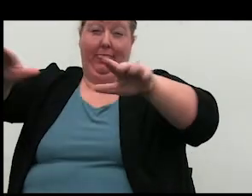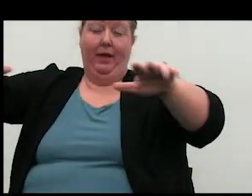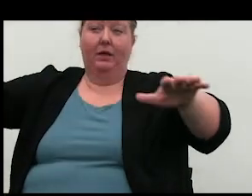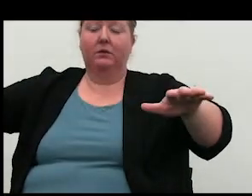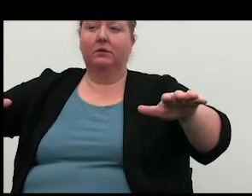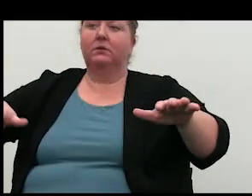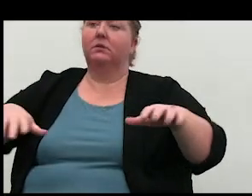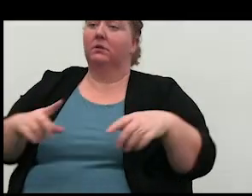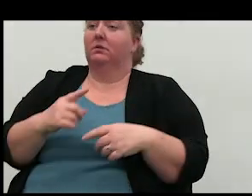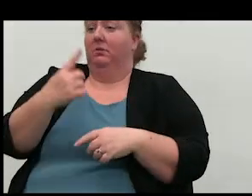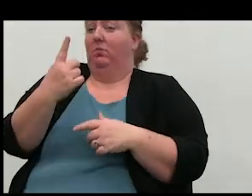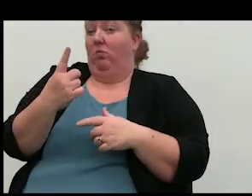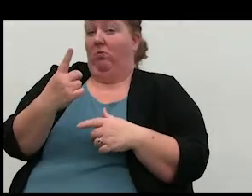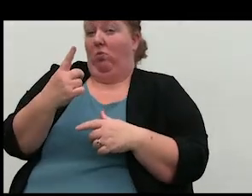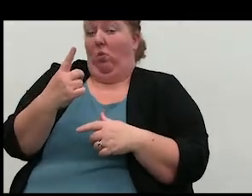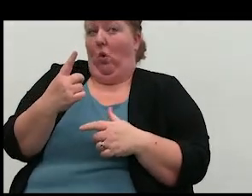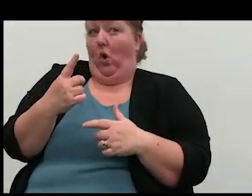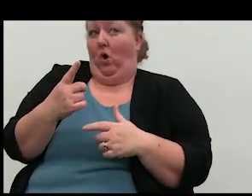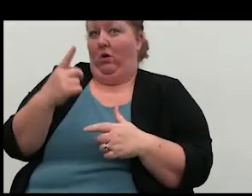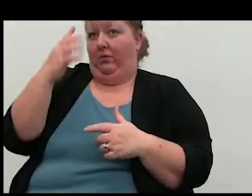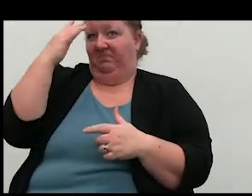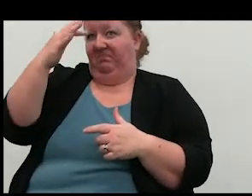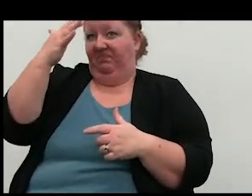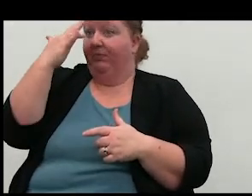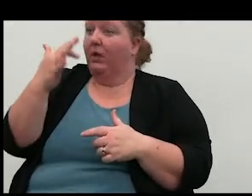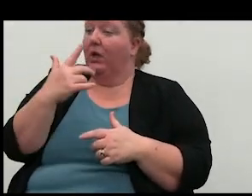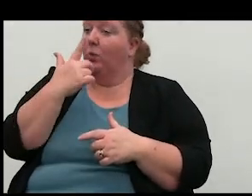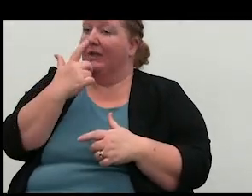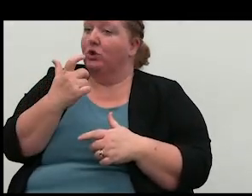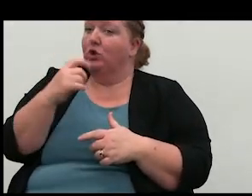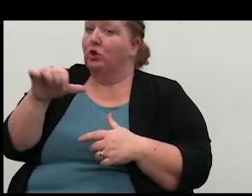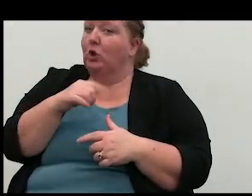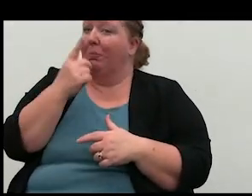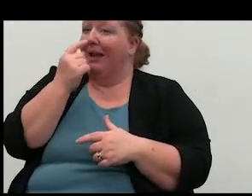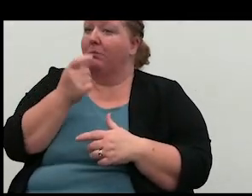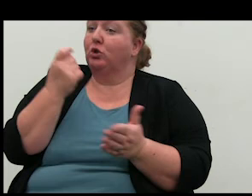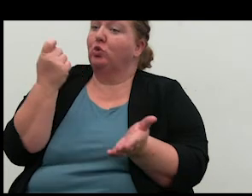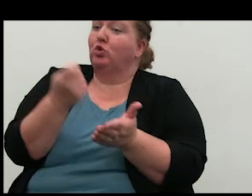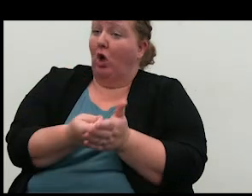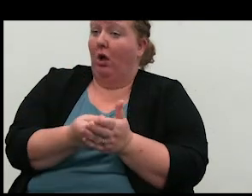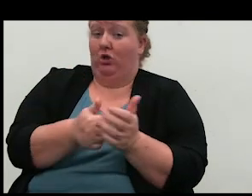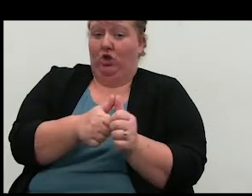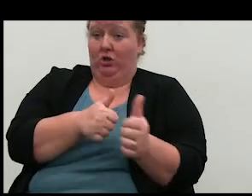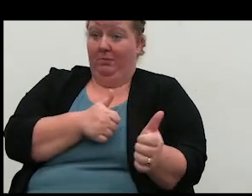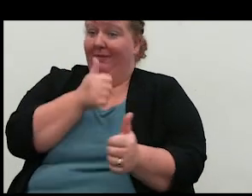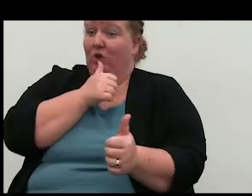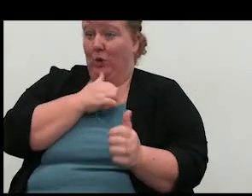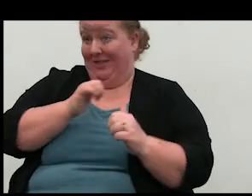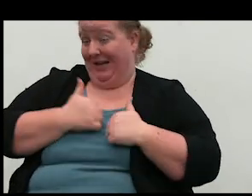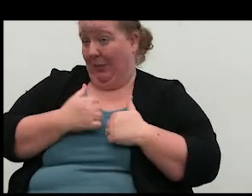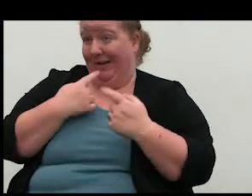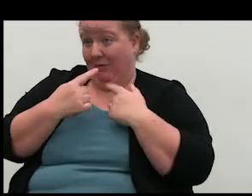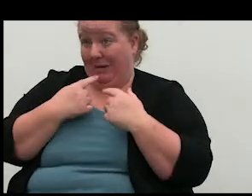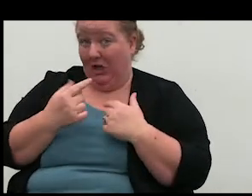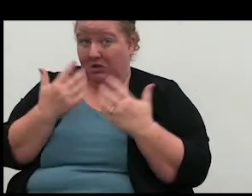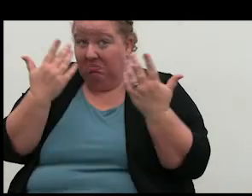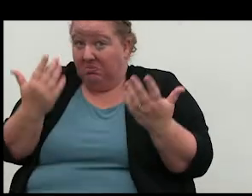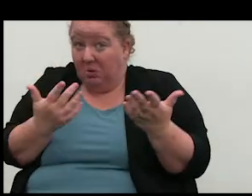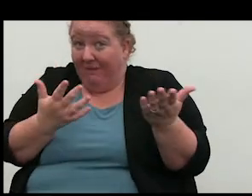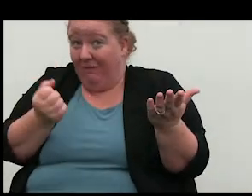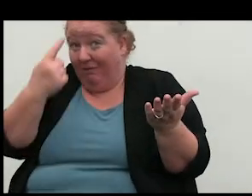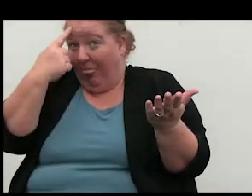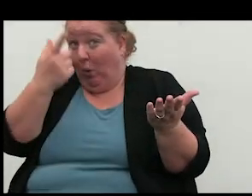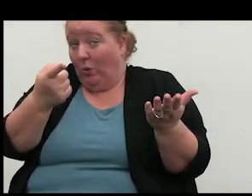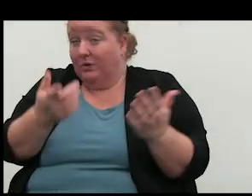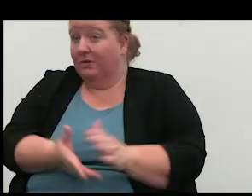school of thought that we should be able to charge companies for using our information. I don't know if you have any